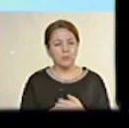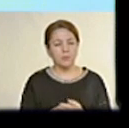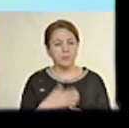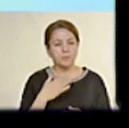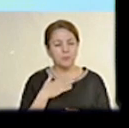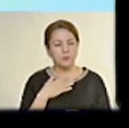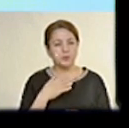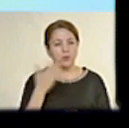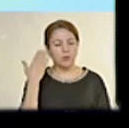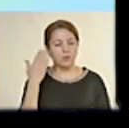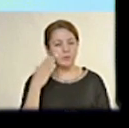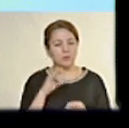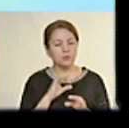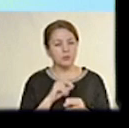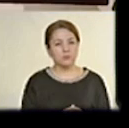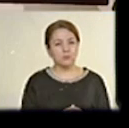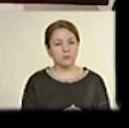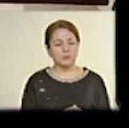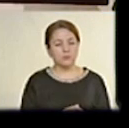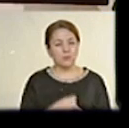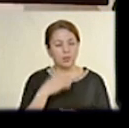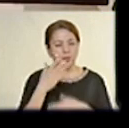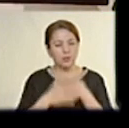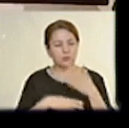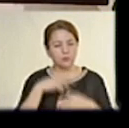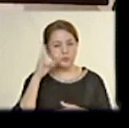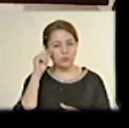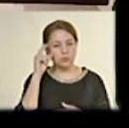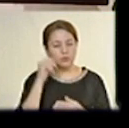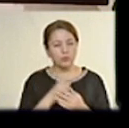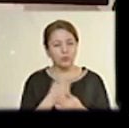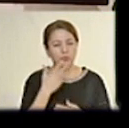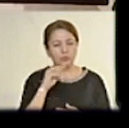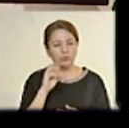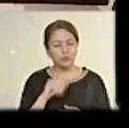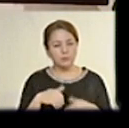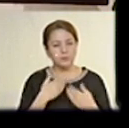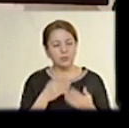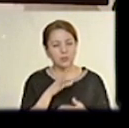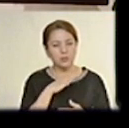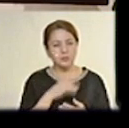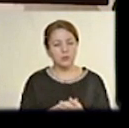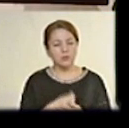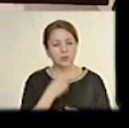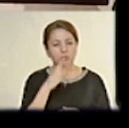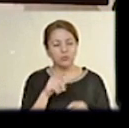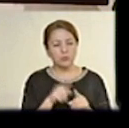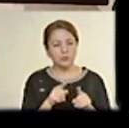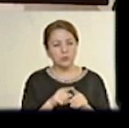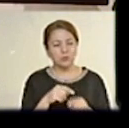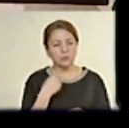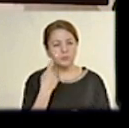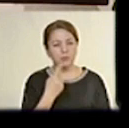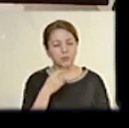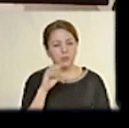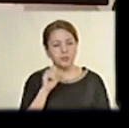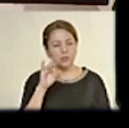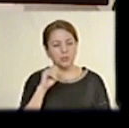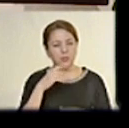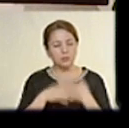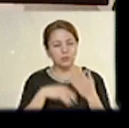biz yuqorida ta'kidlab o'tganimizdek, aralash sonlarimiz 3 ta berilgan ekan. Ya'ni ko'rib turganingizdek, birinchi aralash